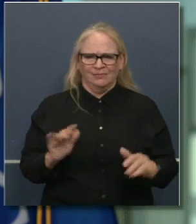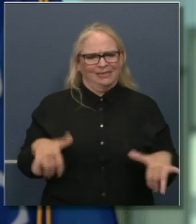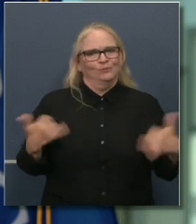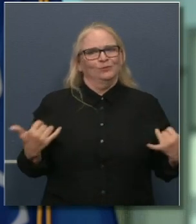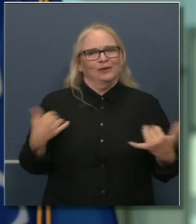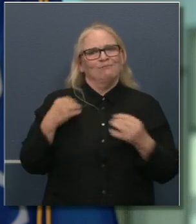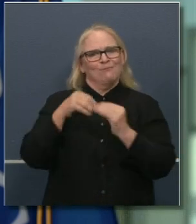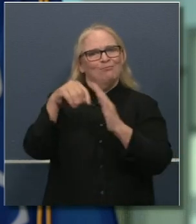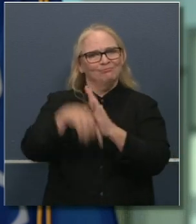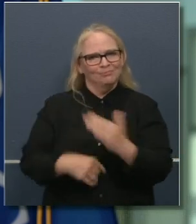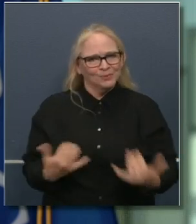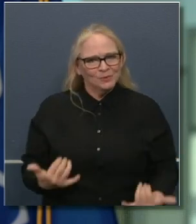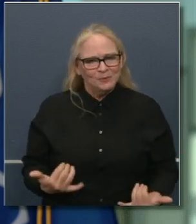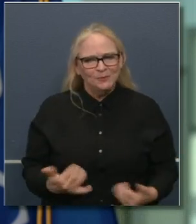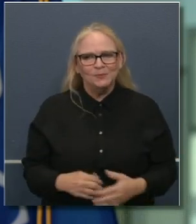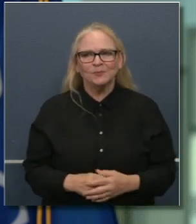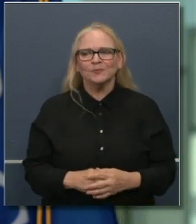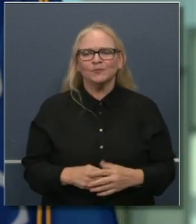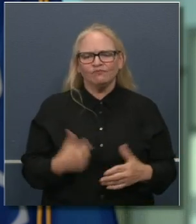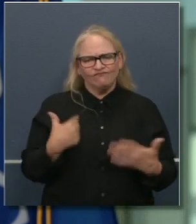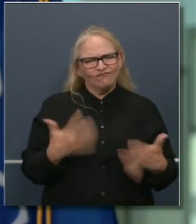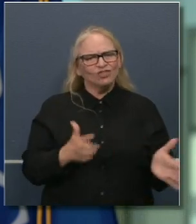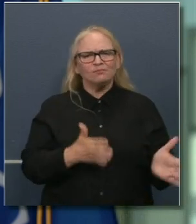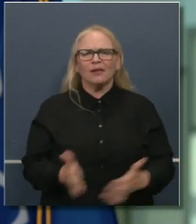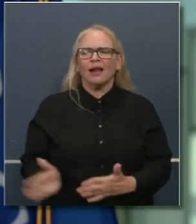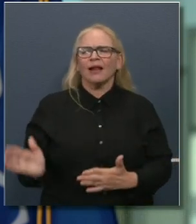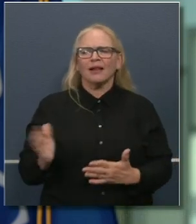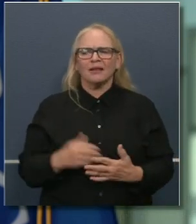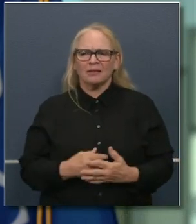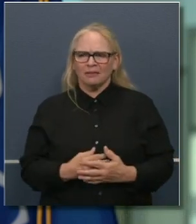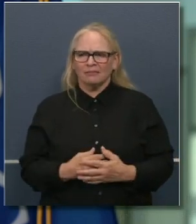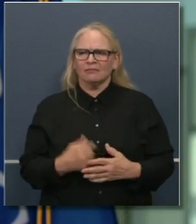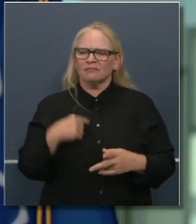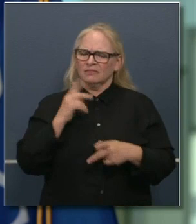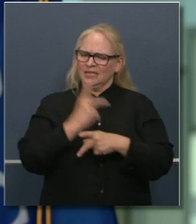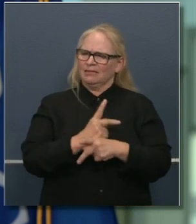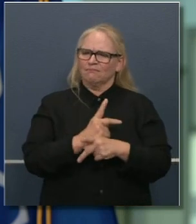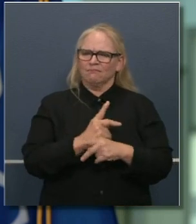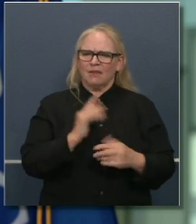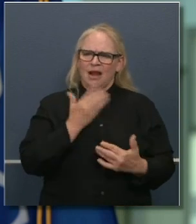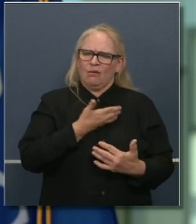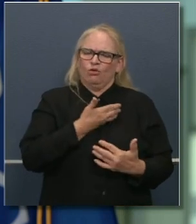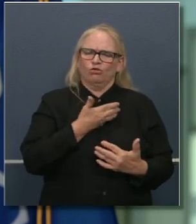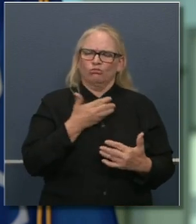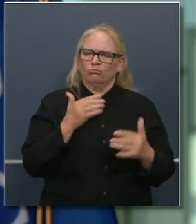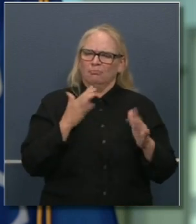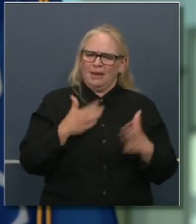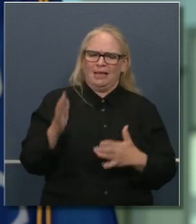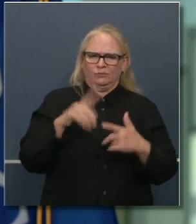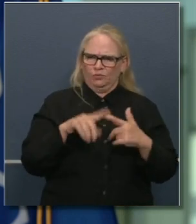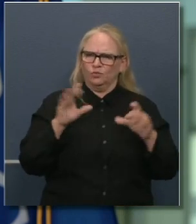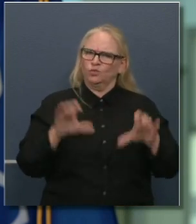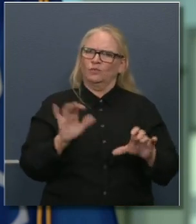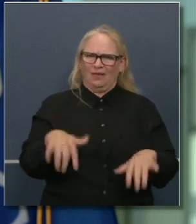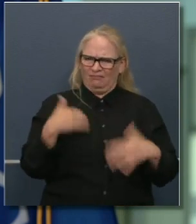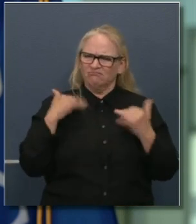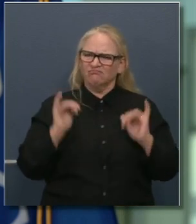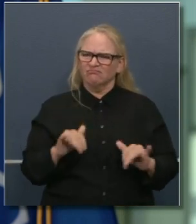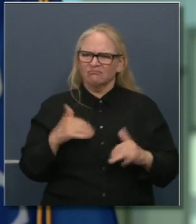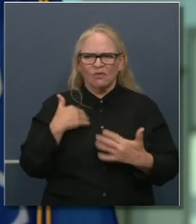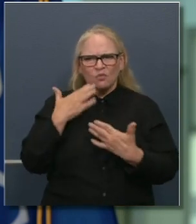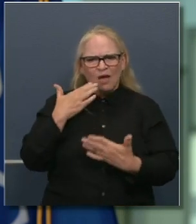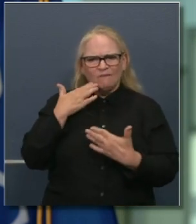that direction as we intended, and we're very, very pleased and grateful for the incredible counsel and advice that we've received from so